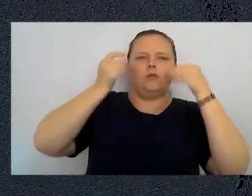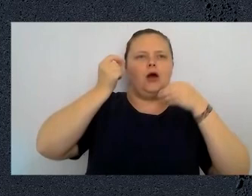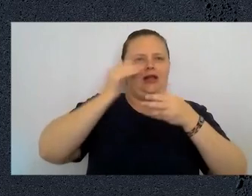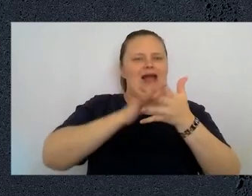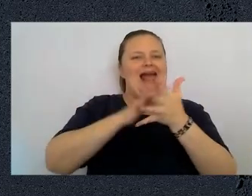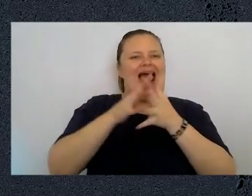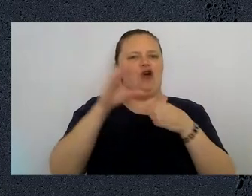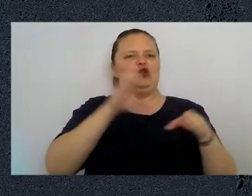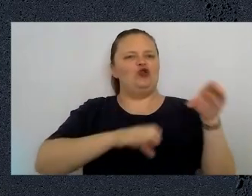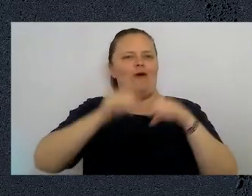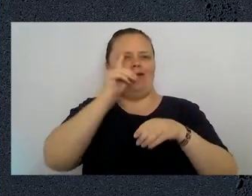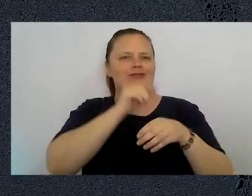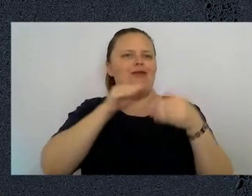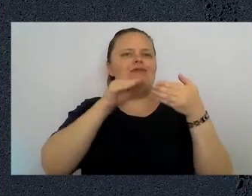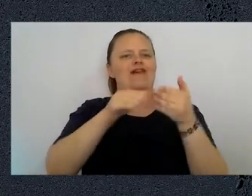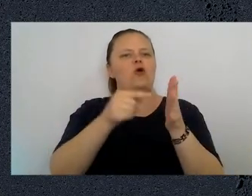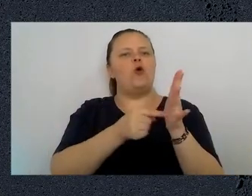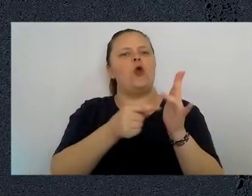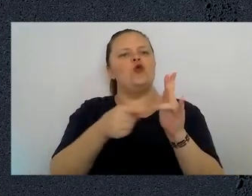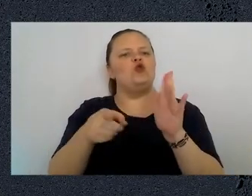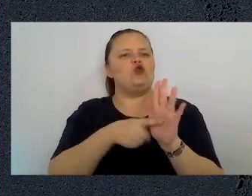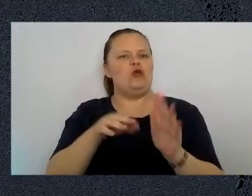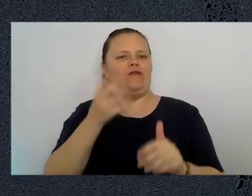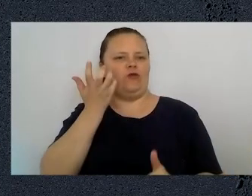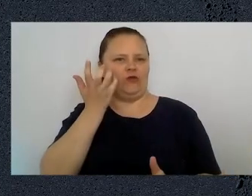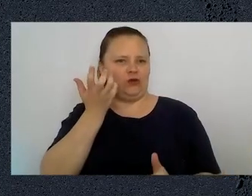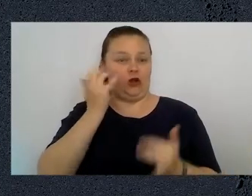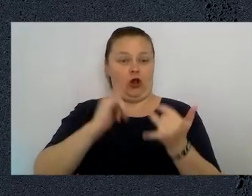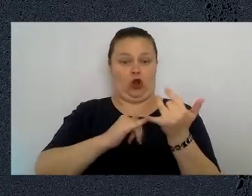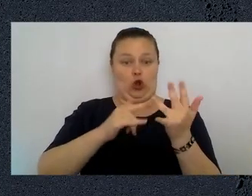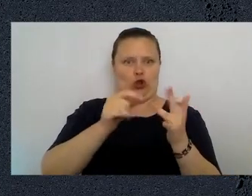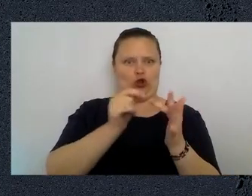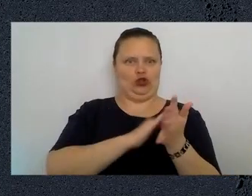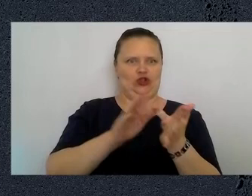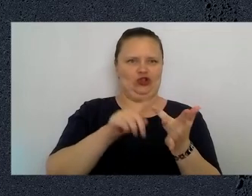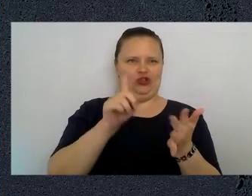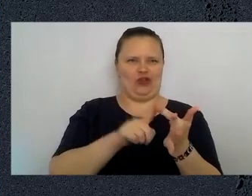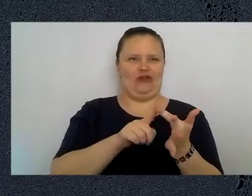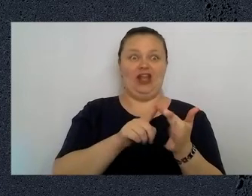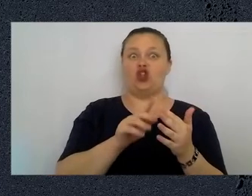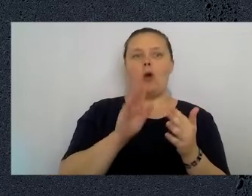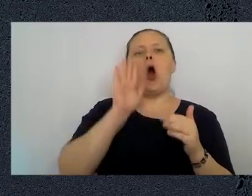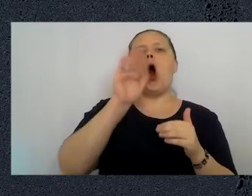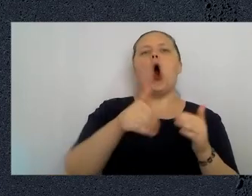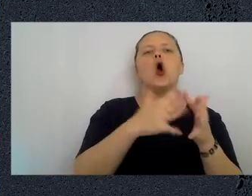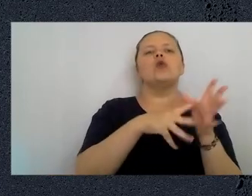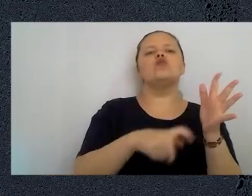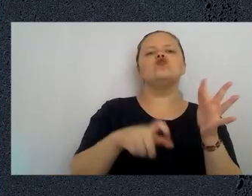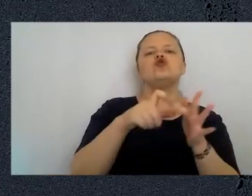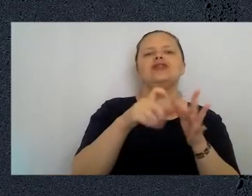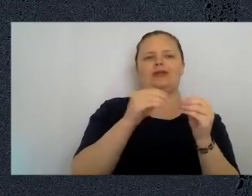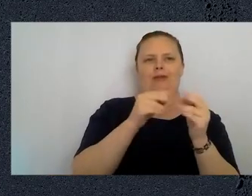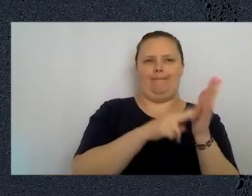tool? Sophie. Okay, so Homeward Bound has a whole thing about this, mm-hmm. And why women now and why women